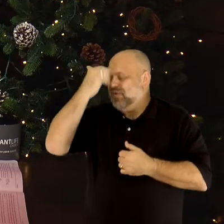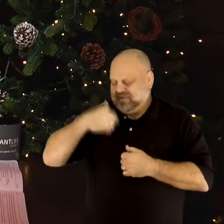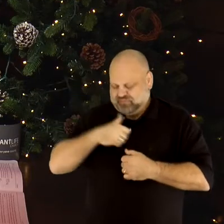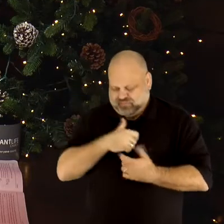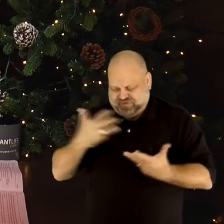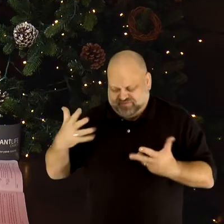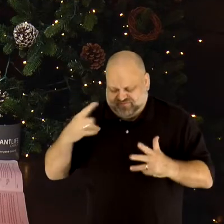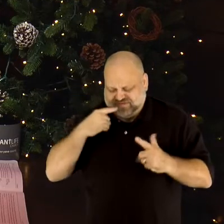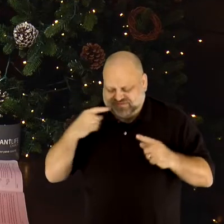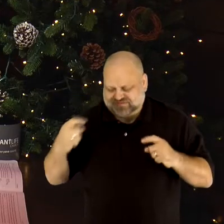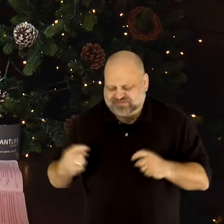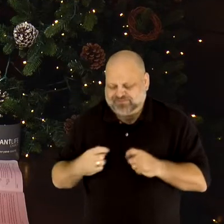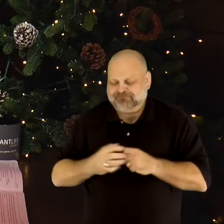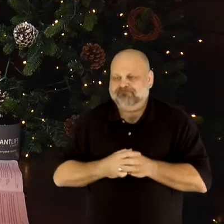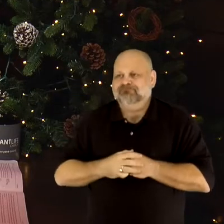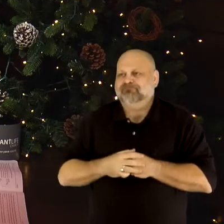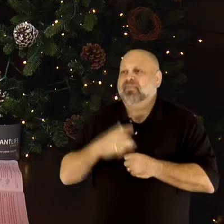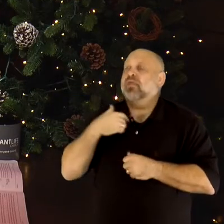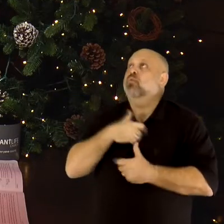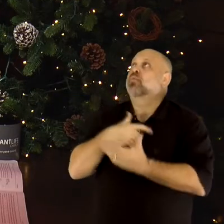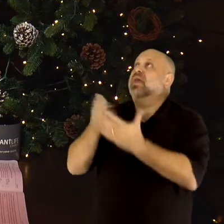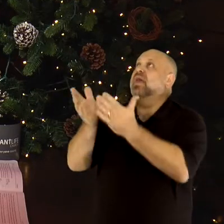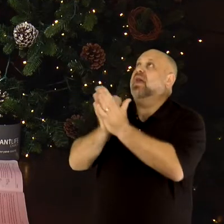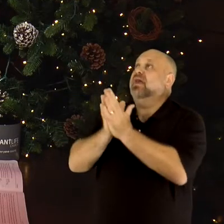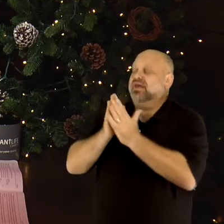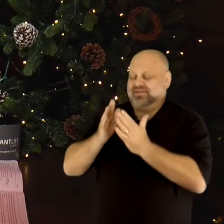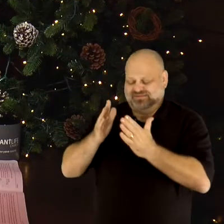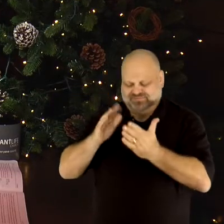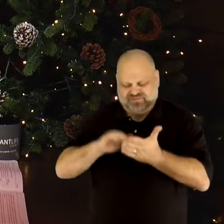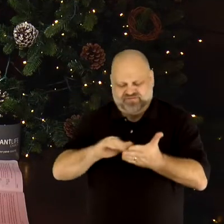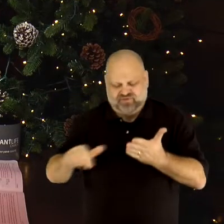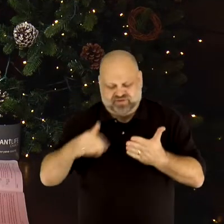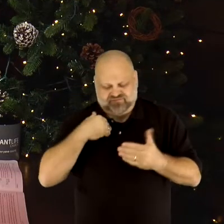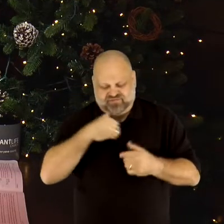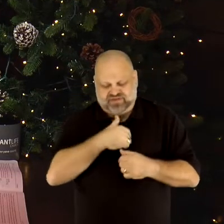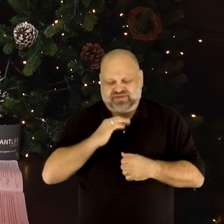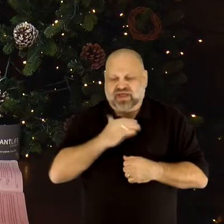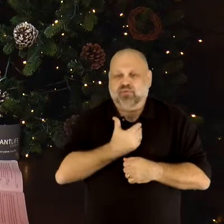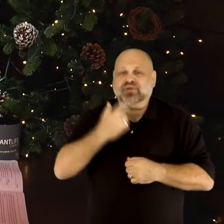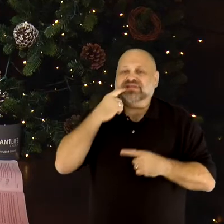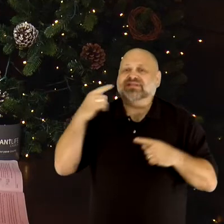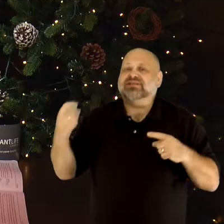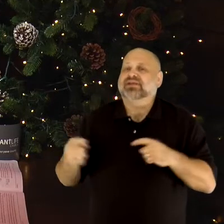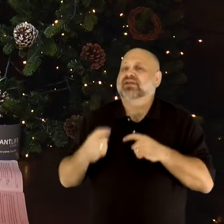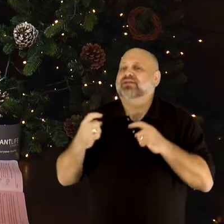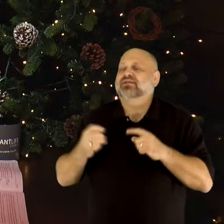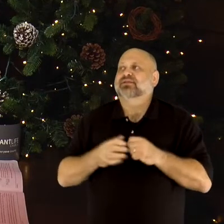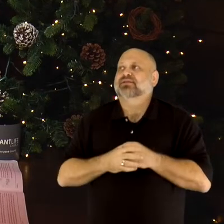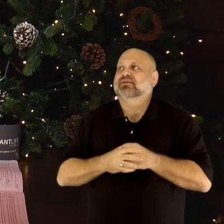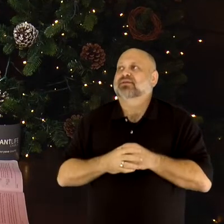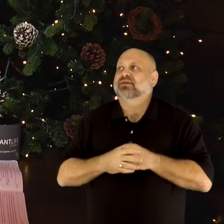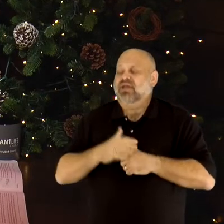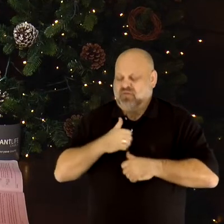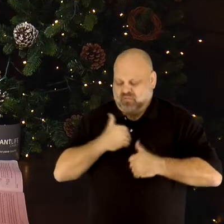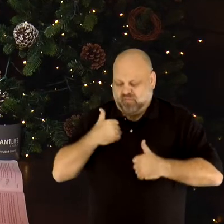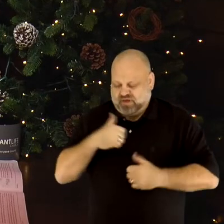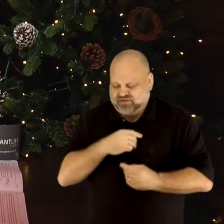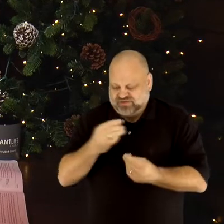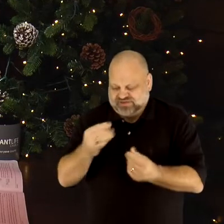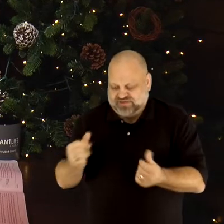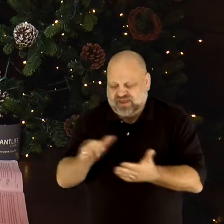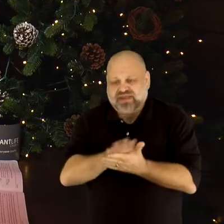that we have sinned. And we ask You to forgive us of our sins. Wash us